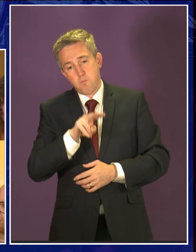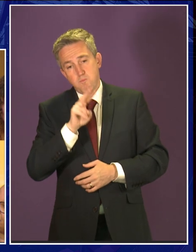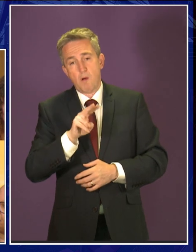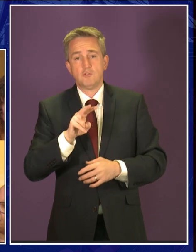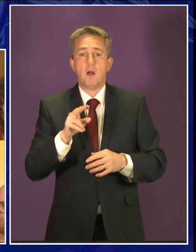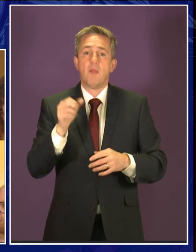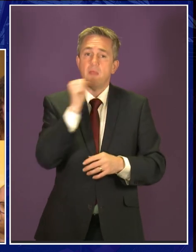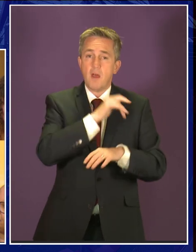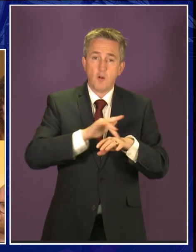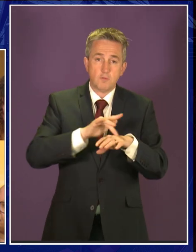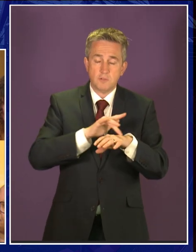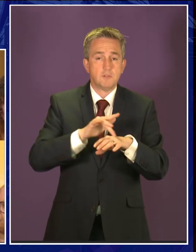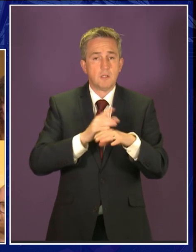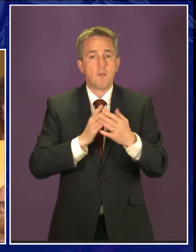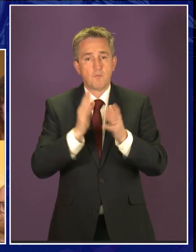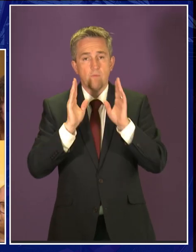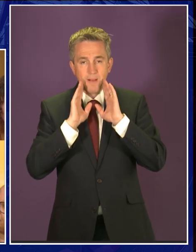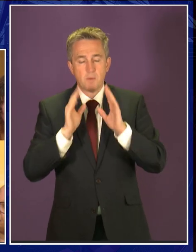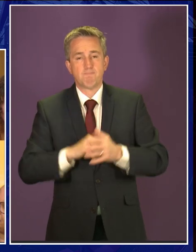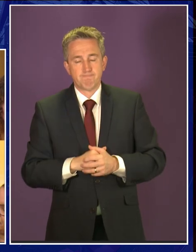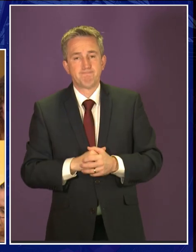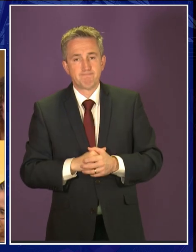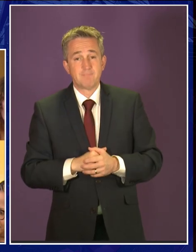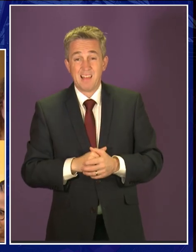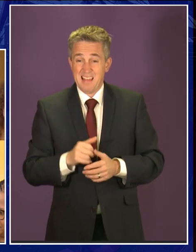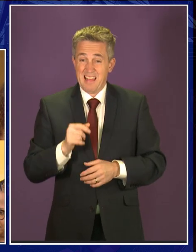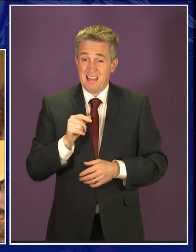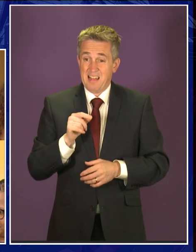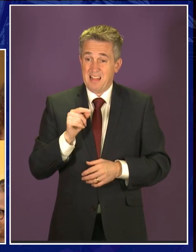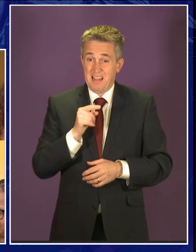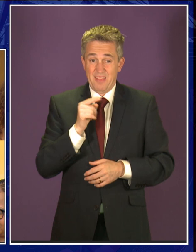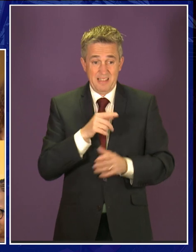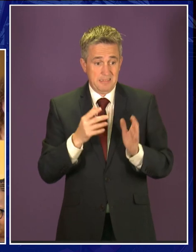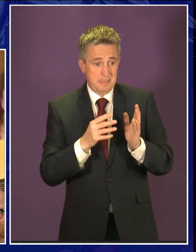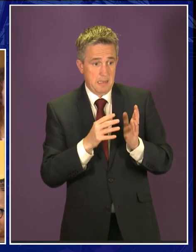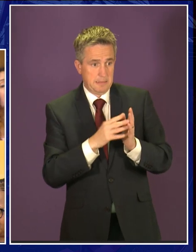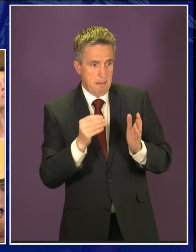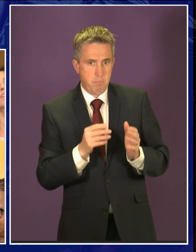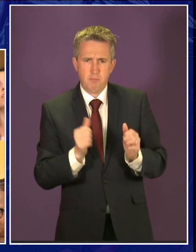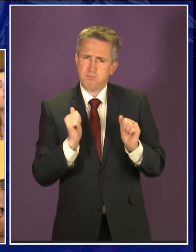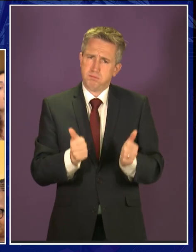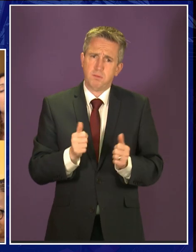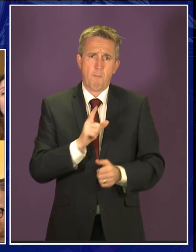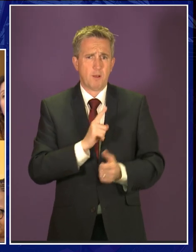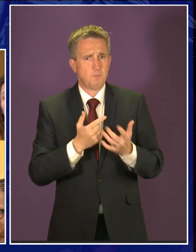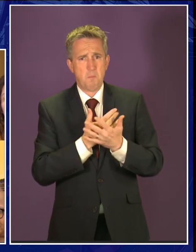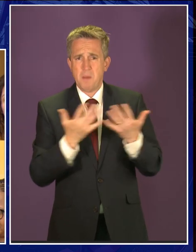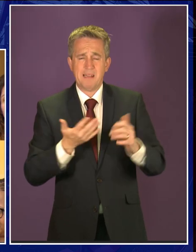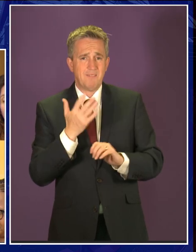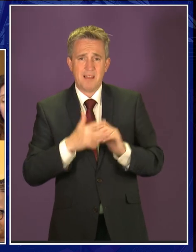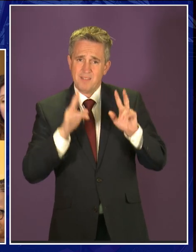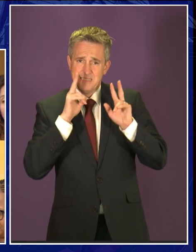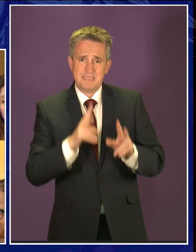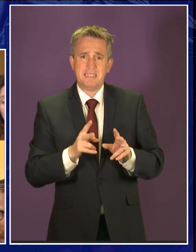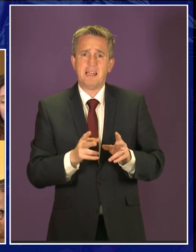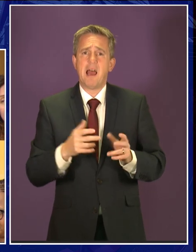concert. I think this is groundbreaking because it provided people who have not seen an orchestra before to have that